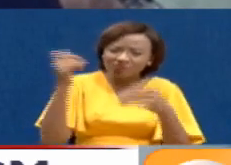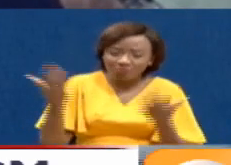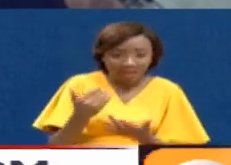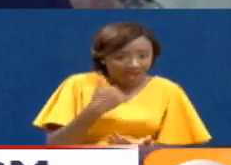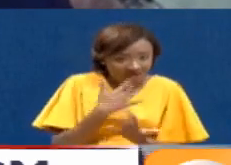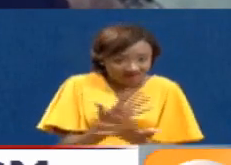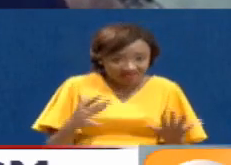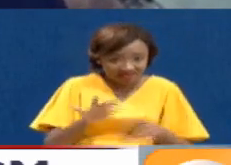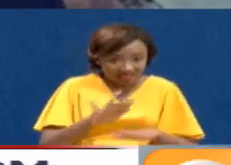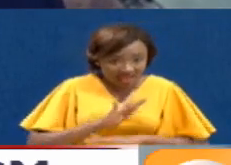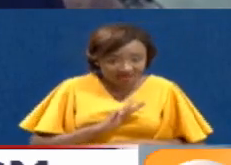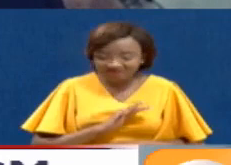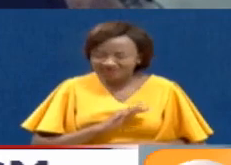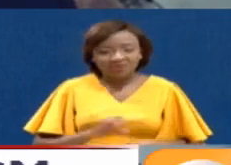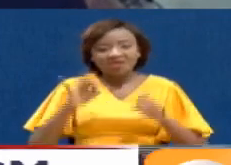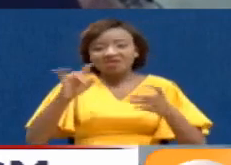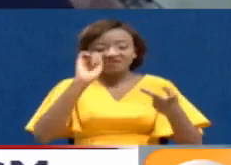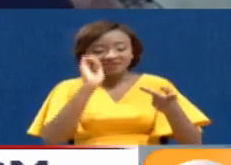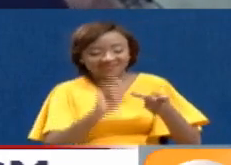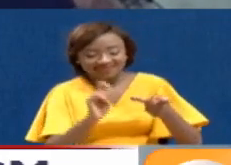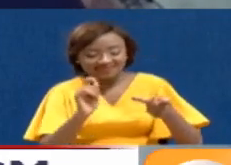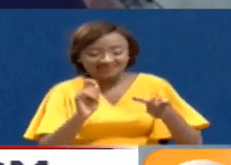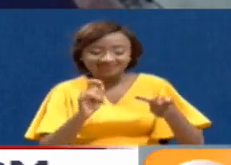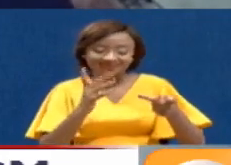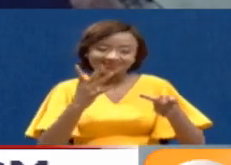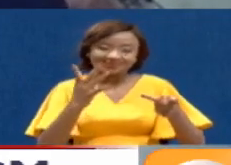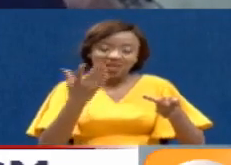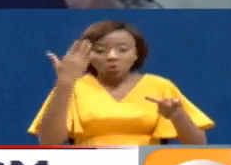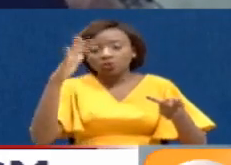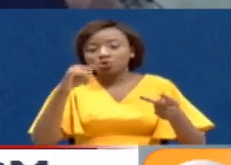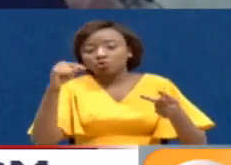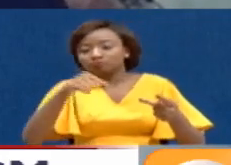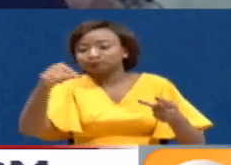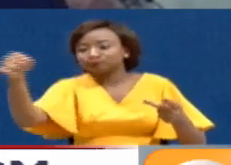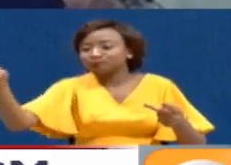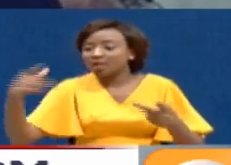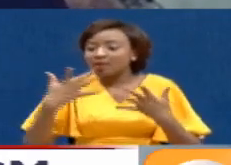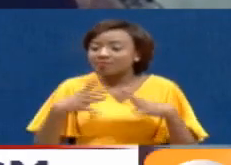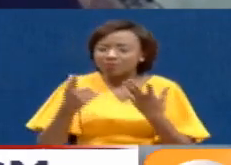If you cannot test, you cannot trace which people have been reached by these people.